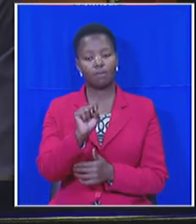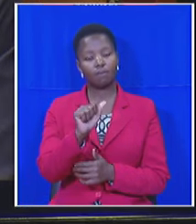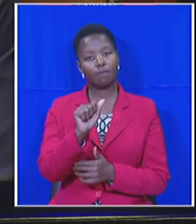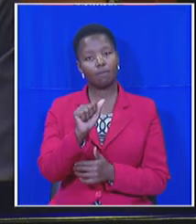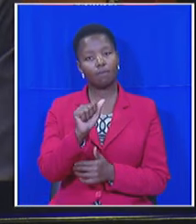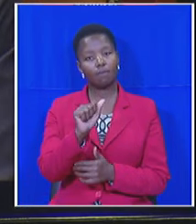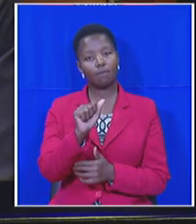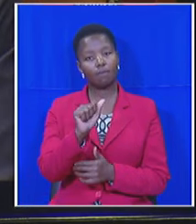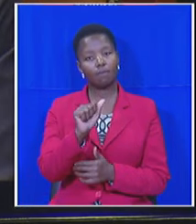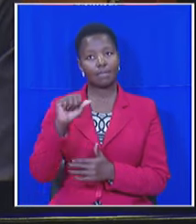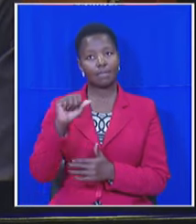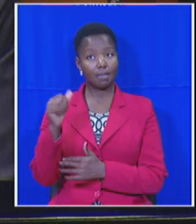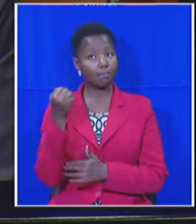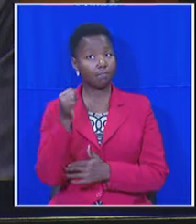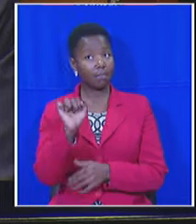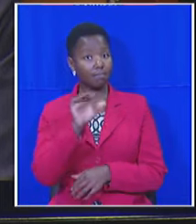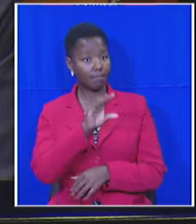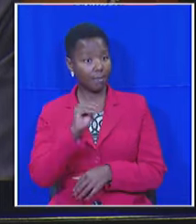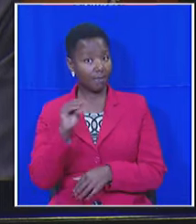there any objections?